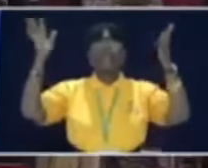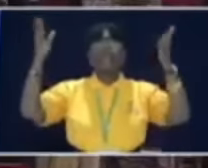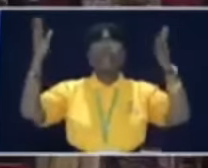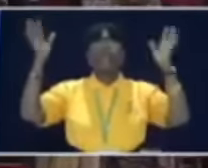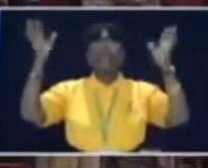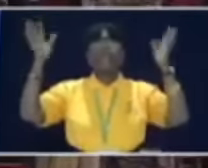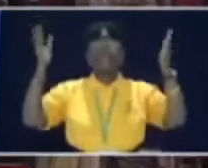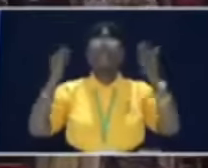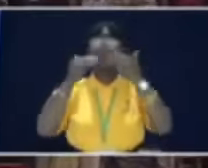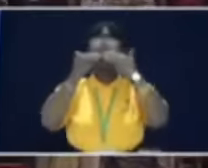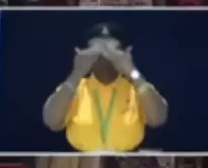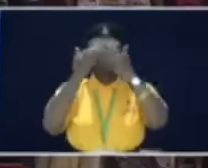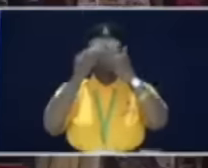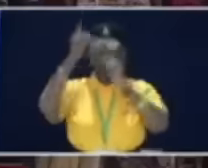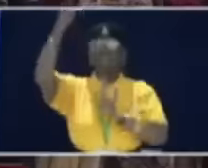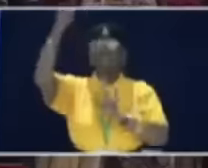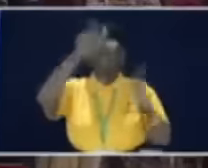Thank you.